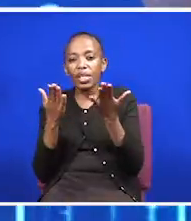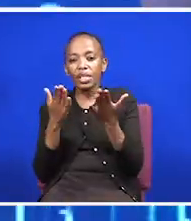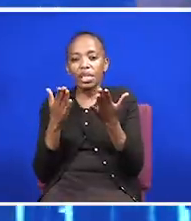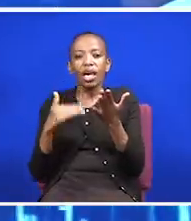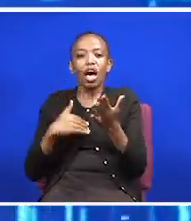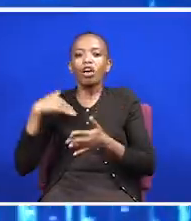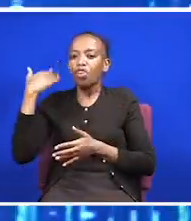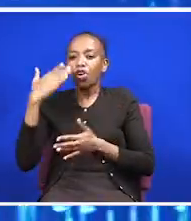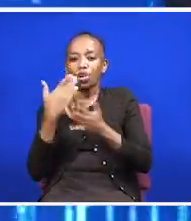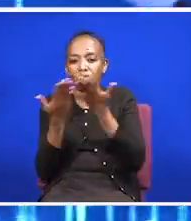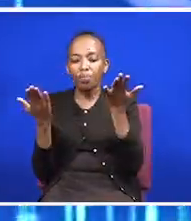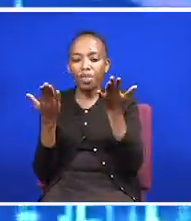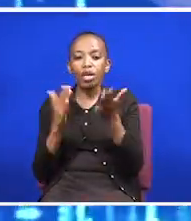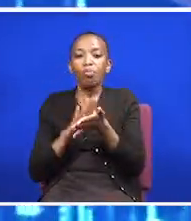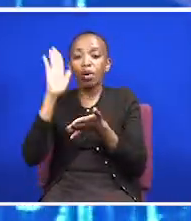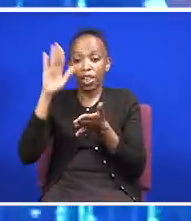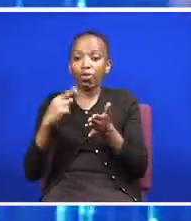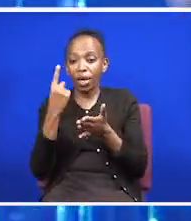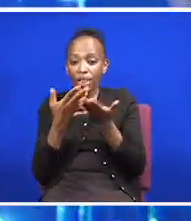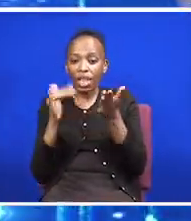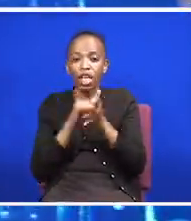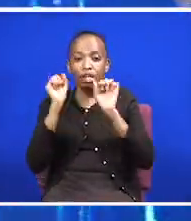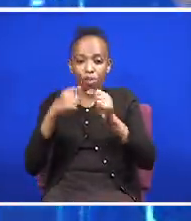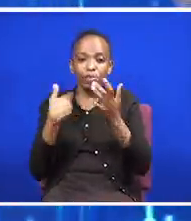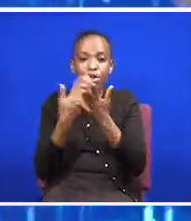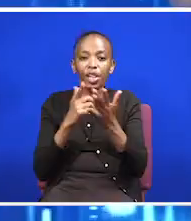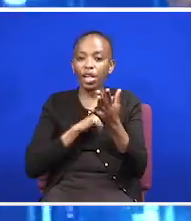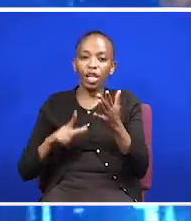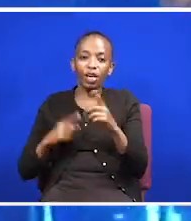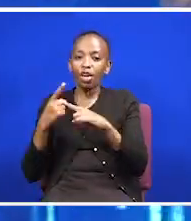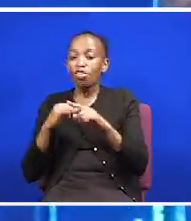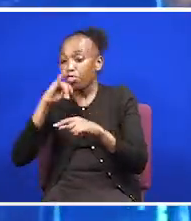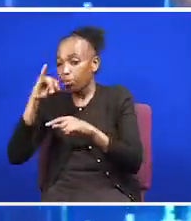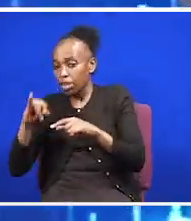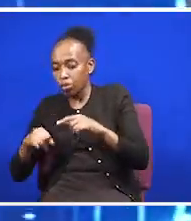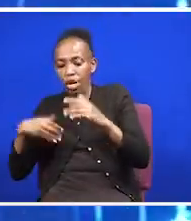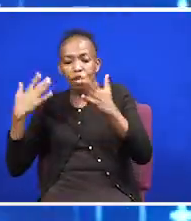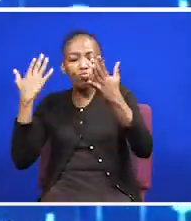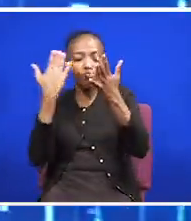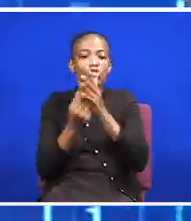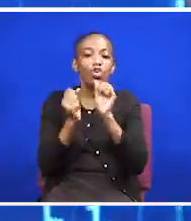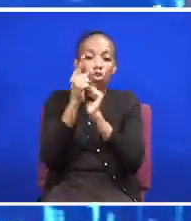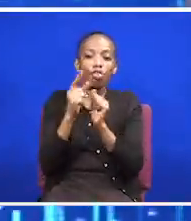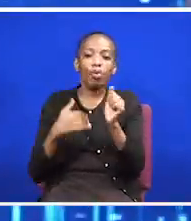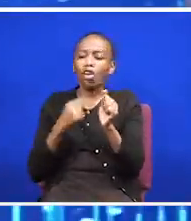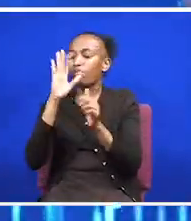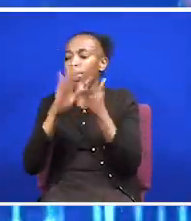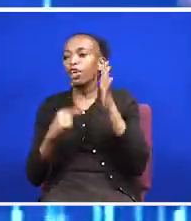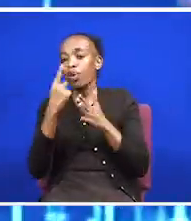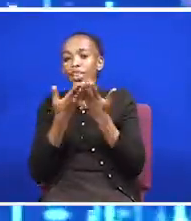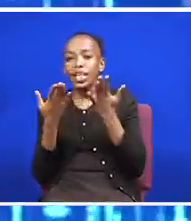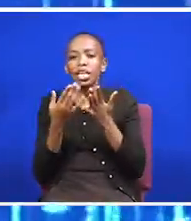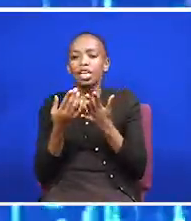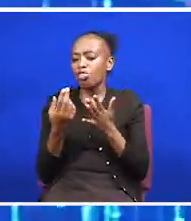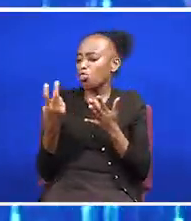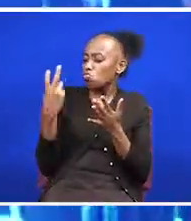is always something, more than one thing you can thank the Lord for. From January to November, there is more than one thing. If you